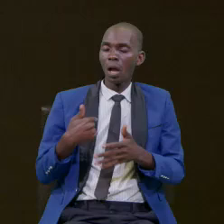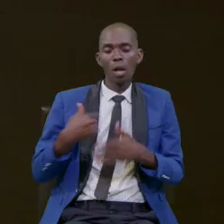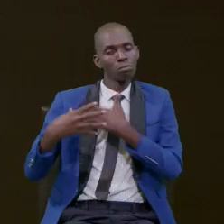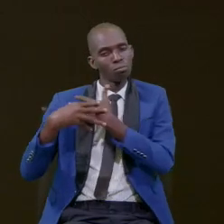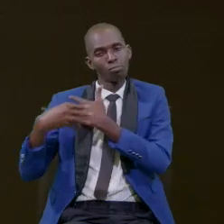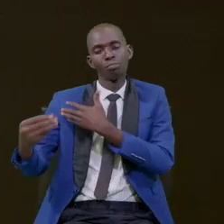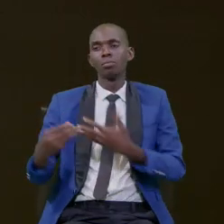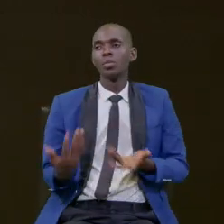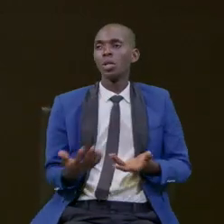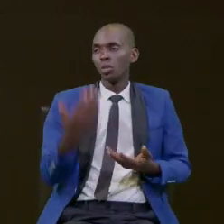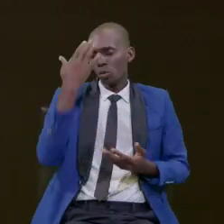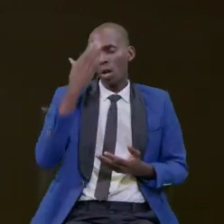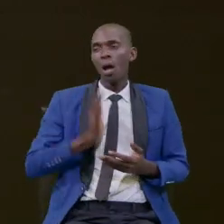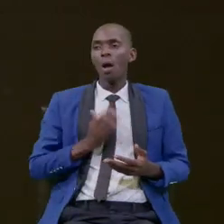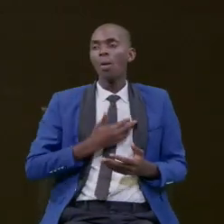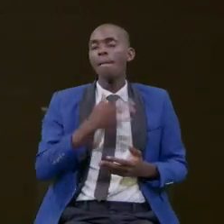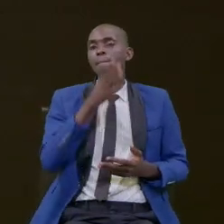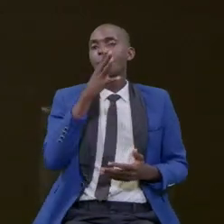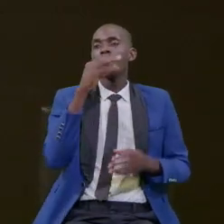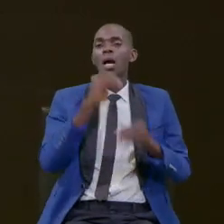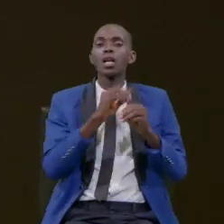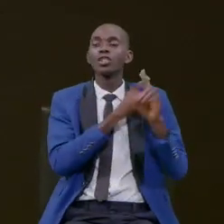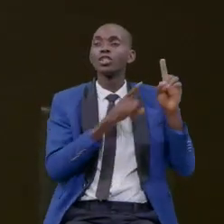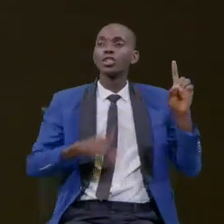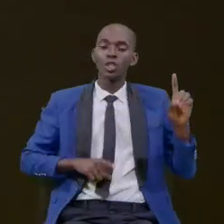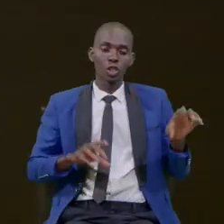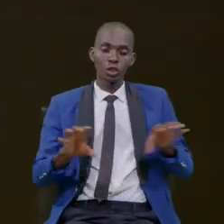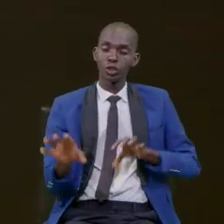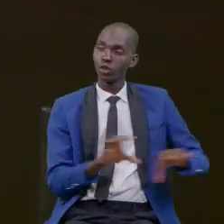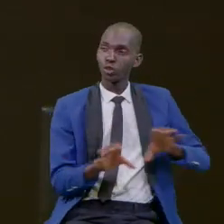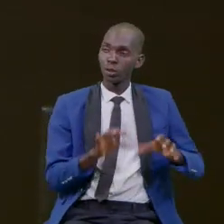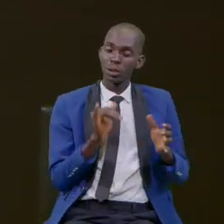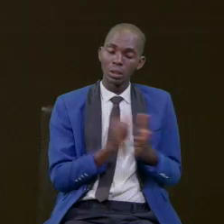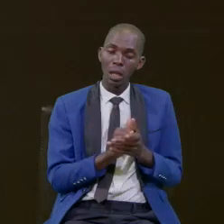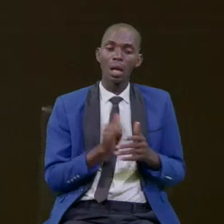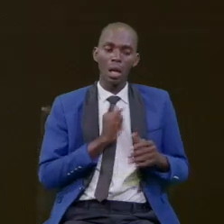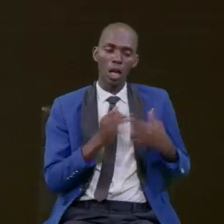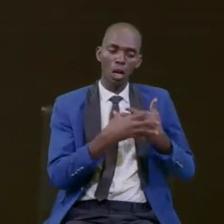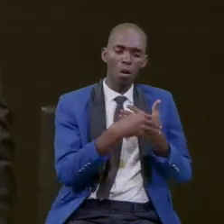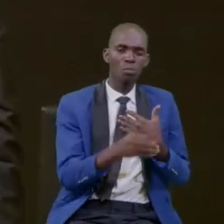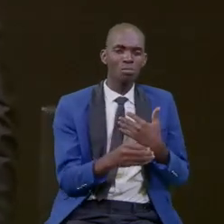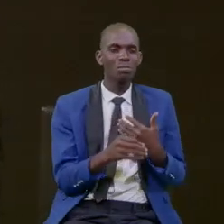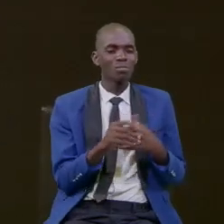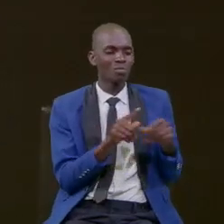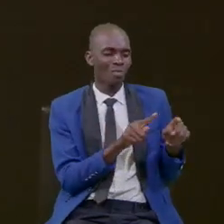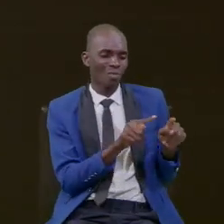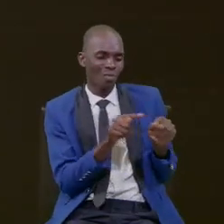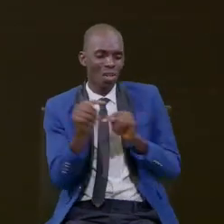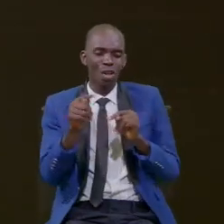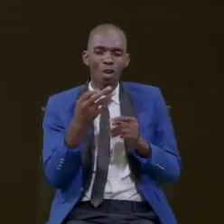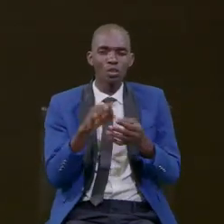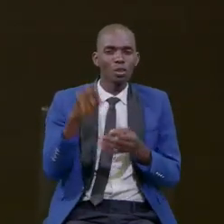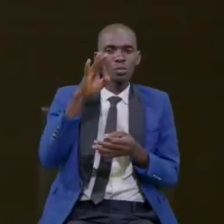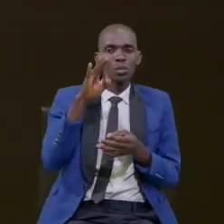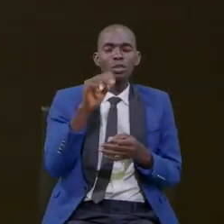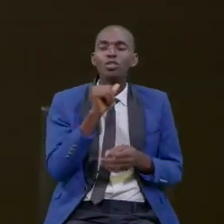does that, I do that too. Transference of spirit, not the transfer